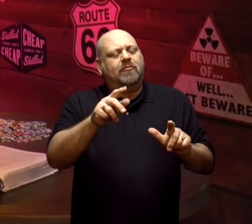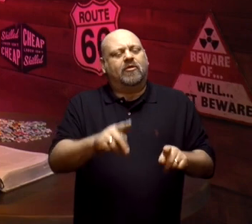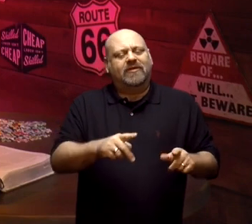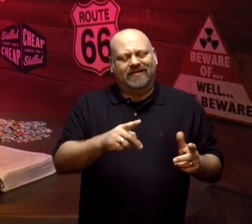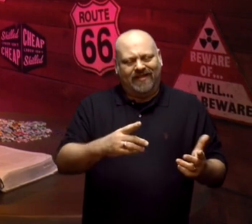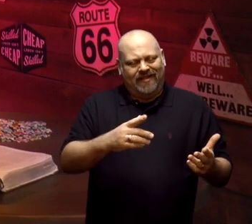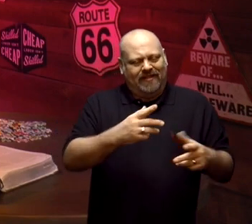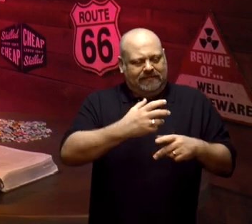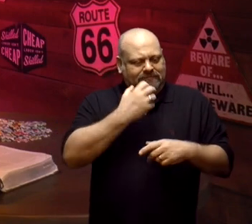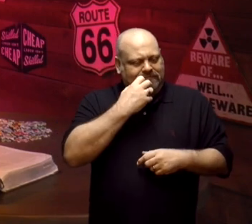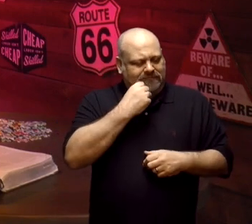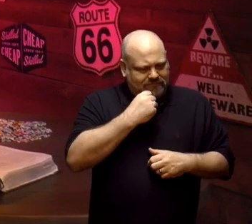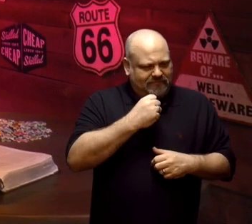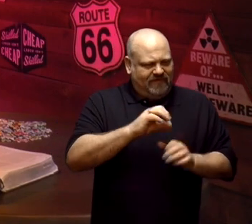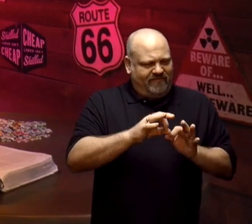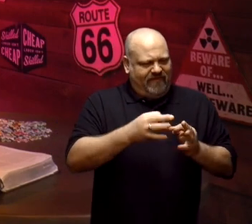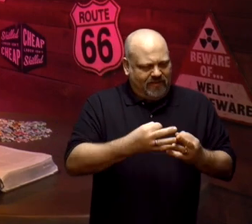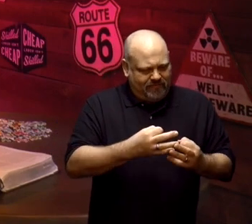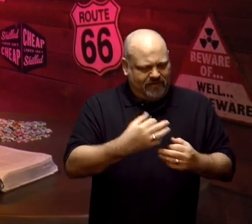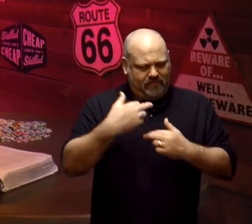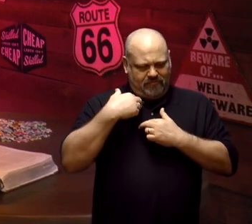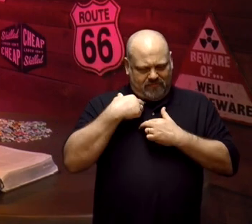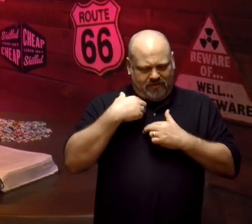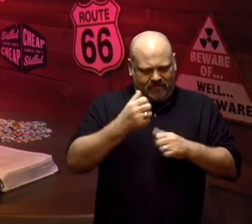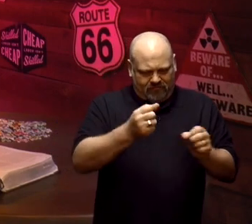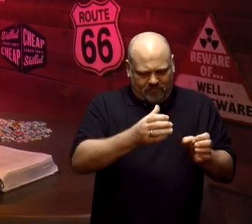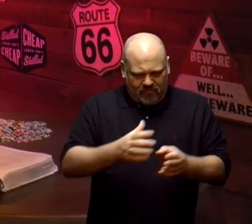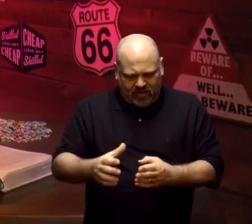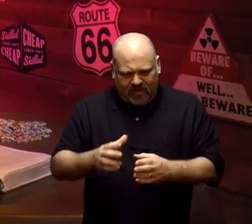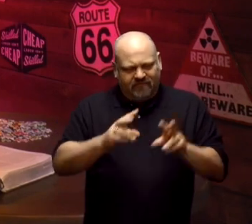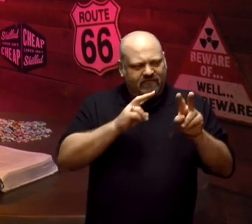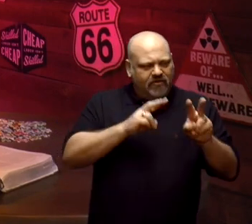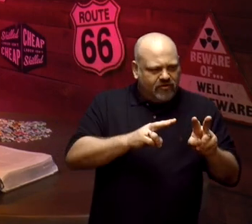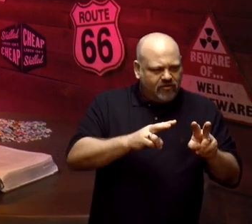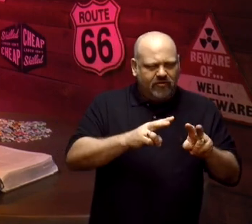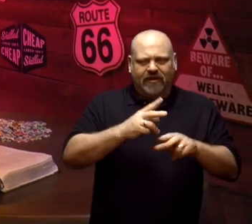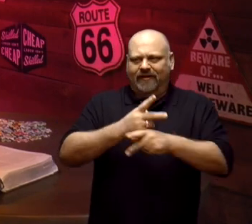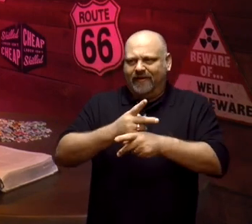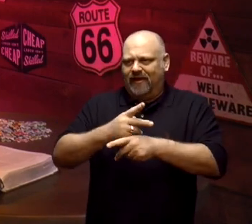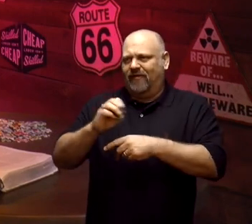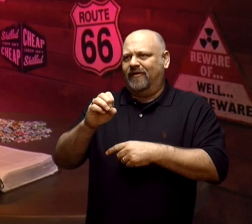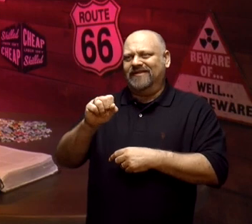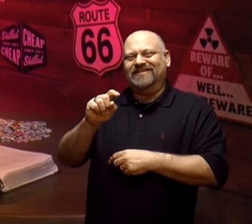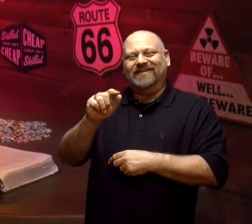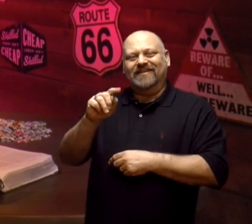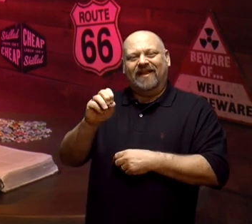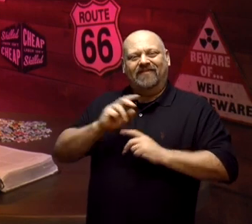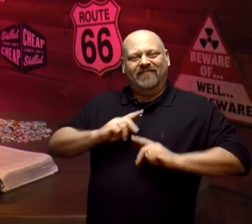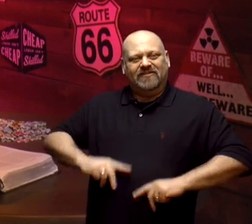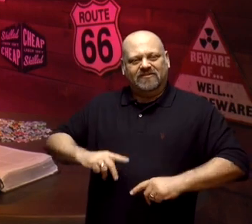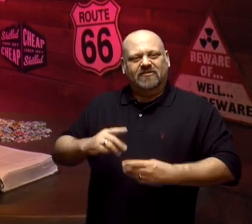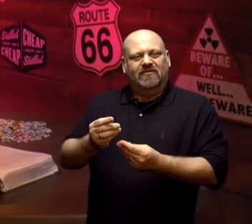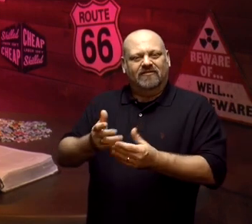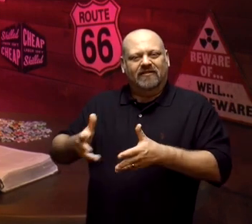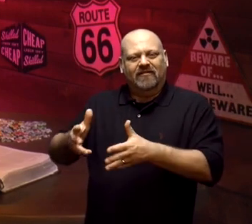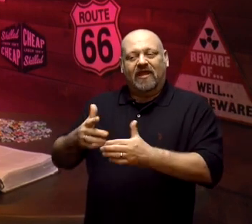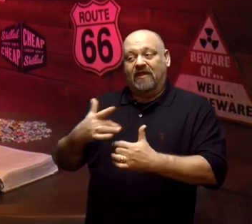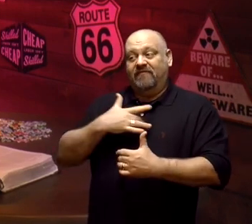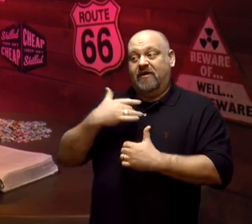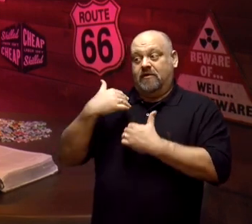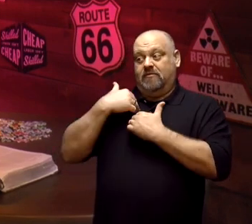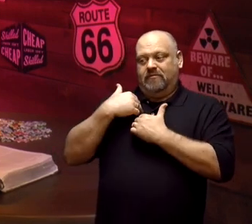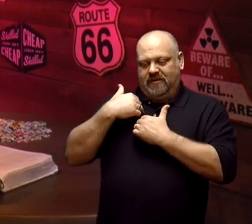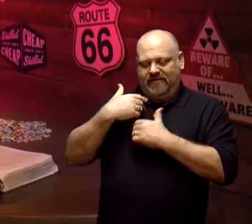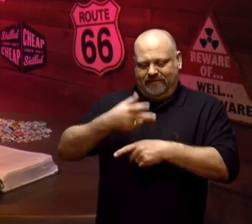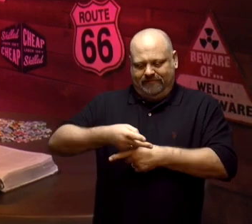making arrangements for their estate and physical remains has felt the burden of attending to details that most hope to